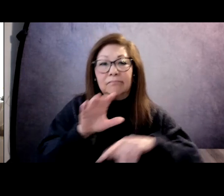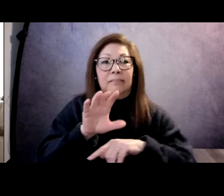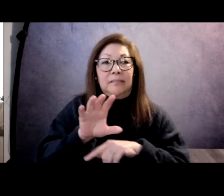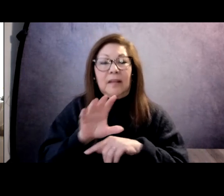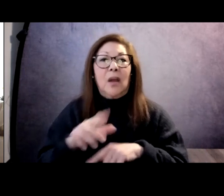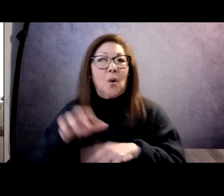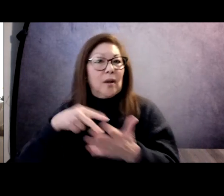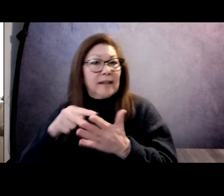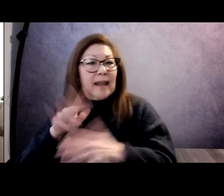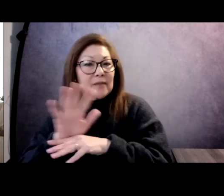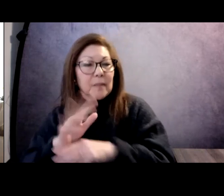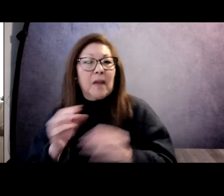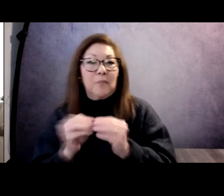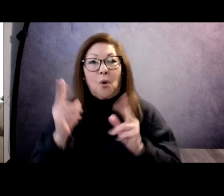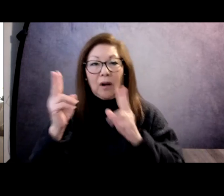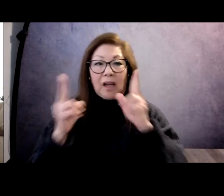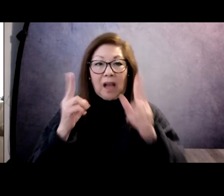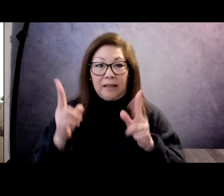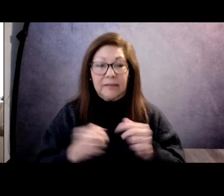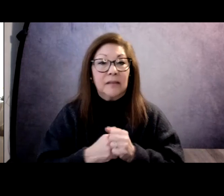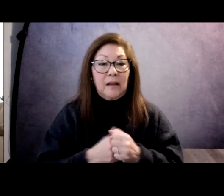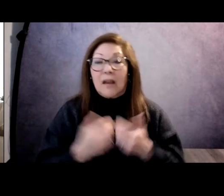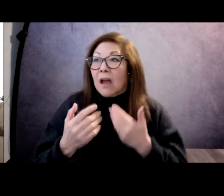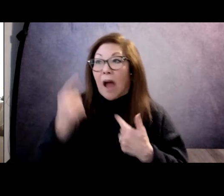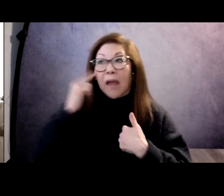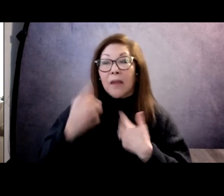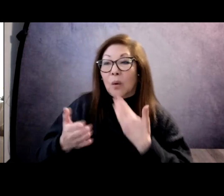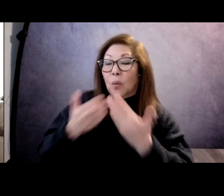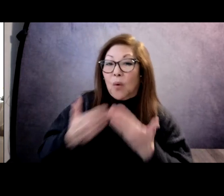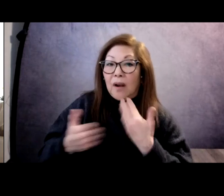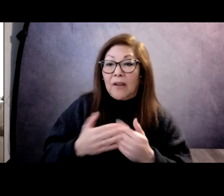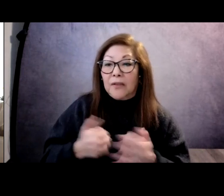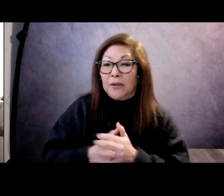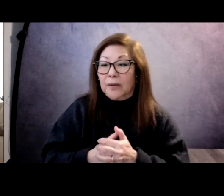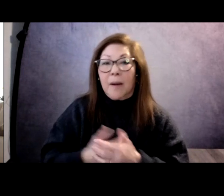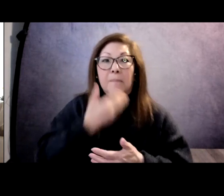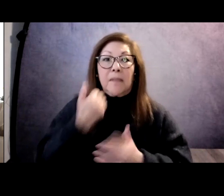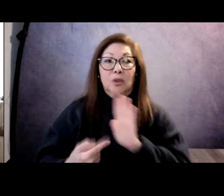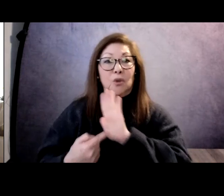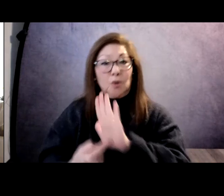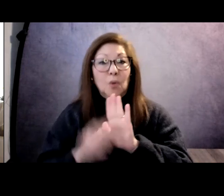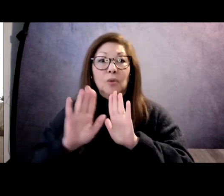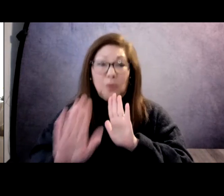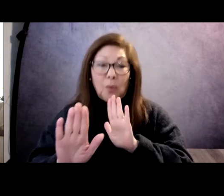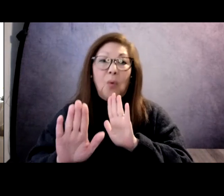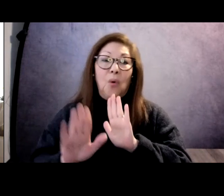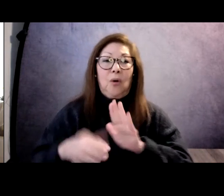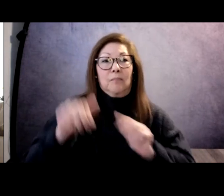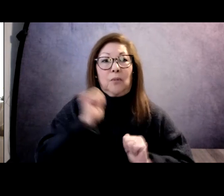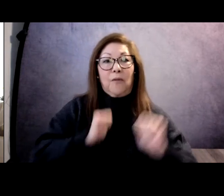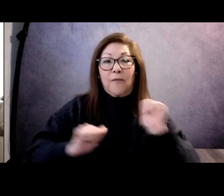cuts? I think whatever best shows off your